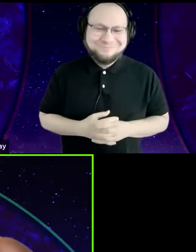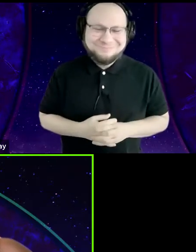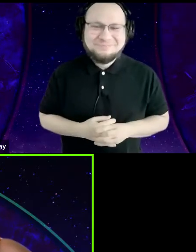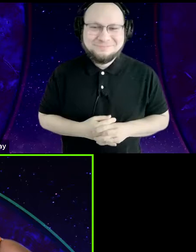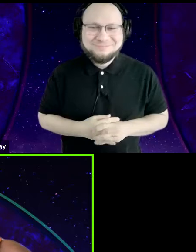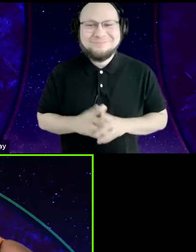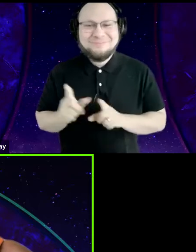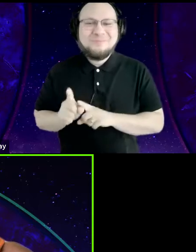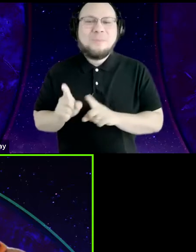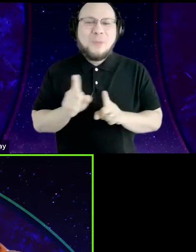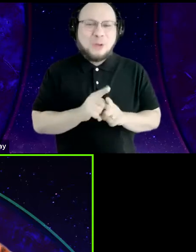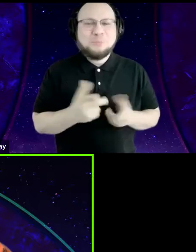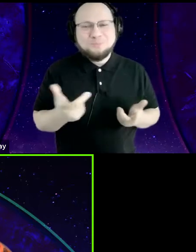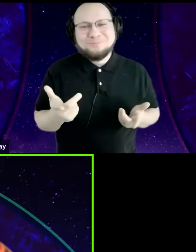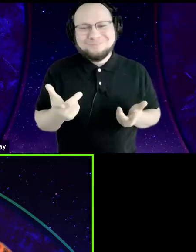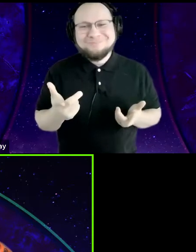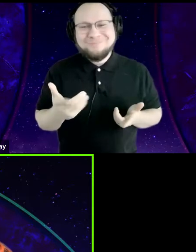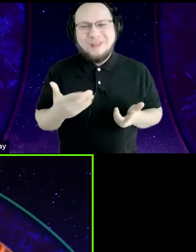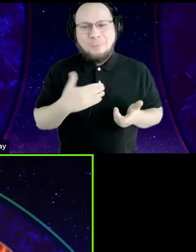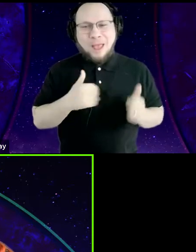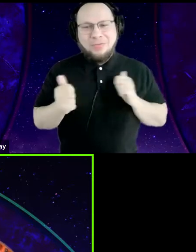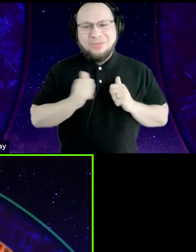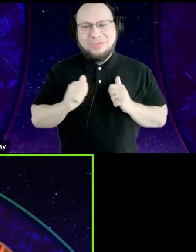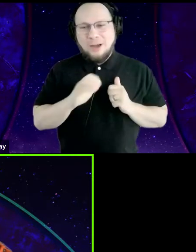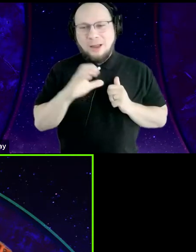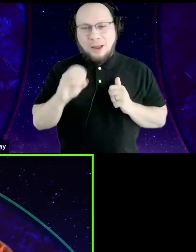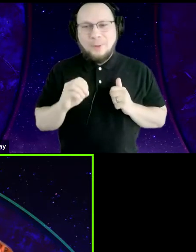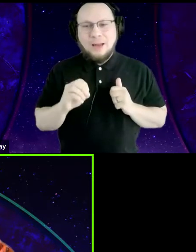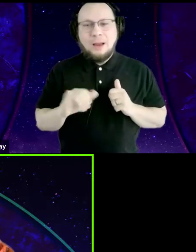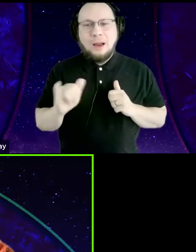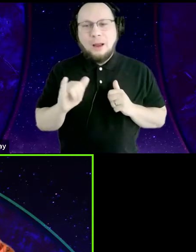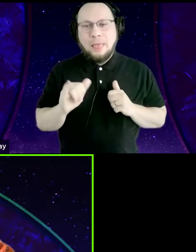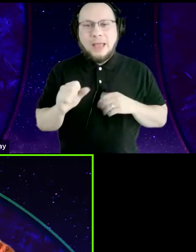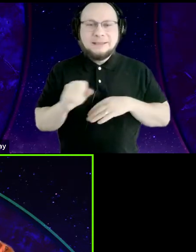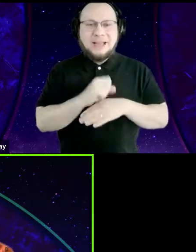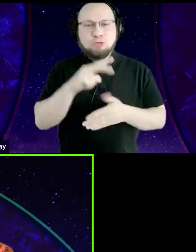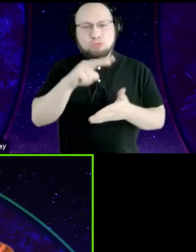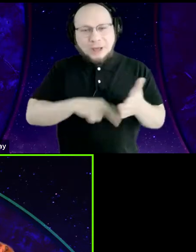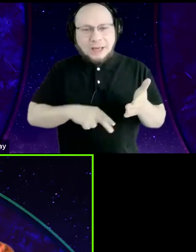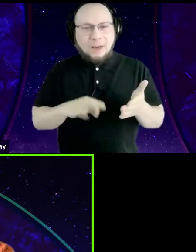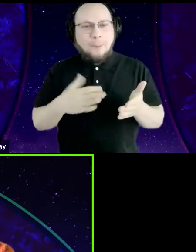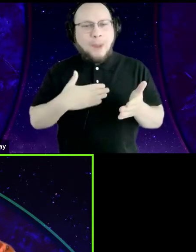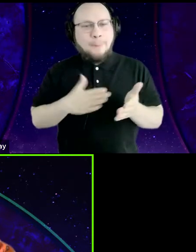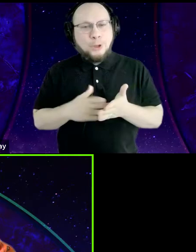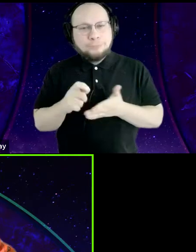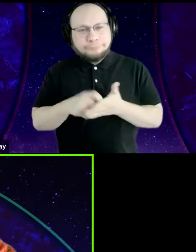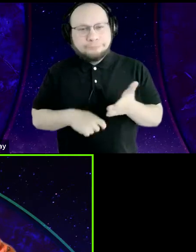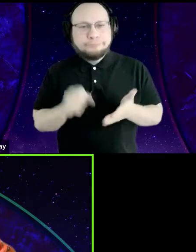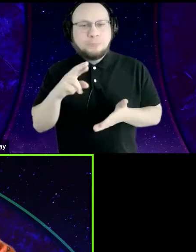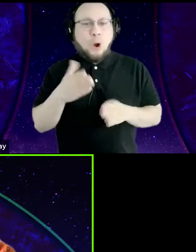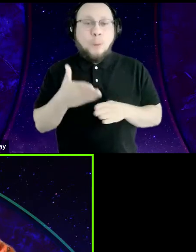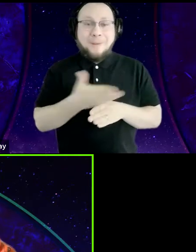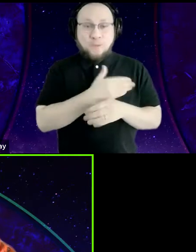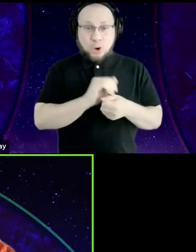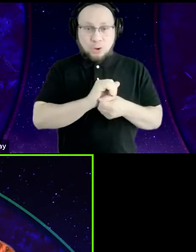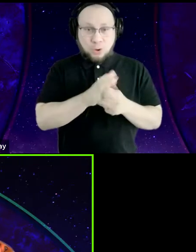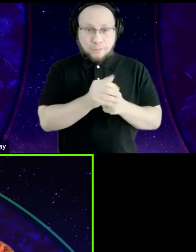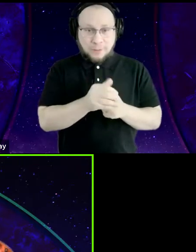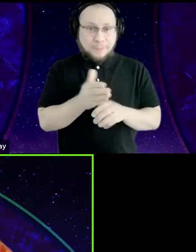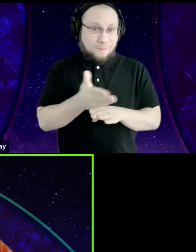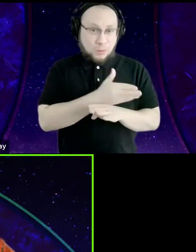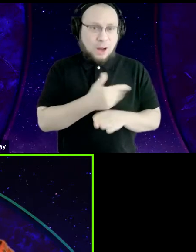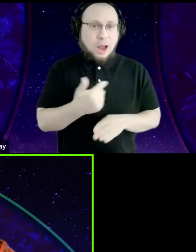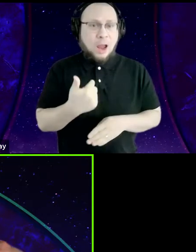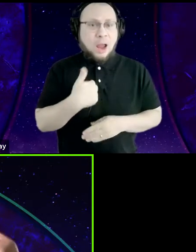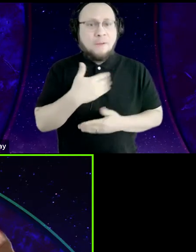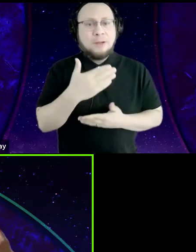it also is the company that hosts the things that I do, like staged readings of my works, or before Corona, I was putting up